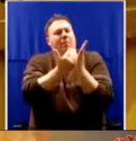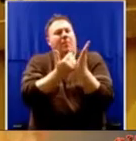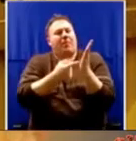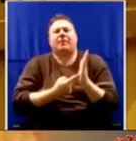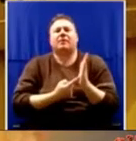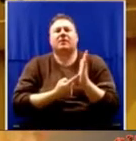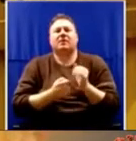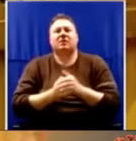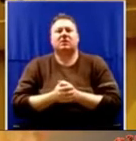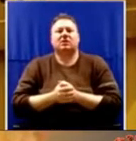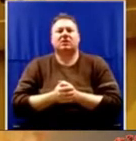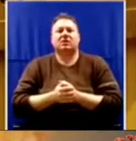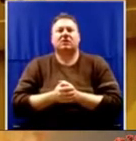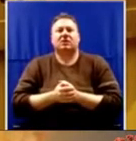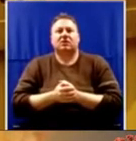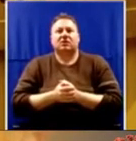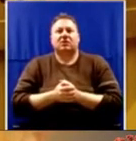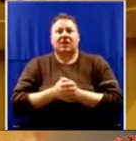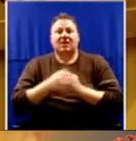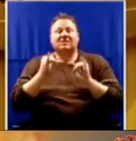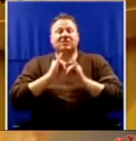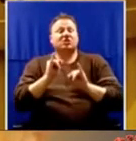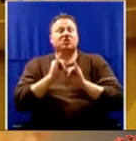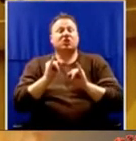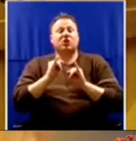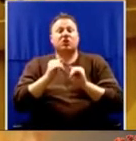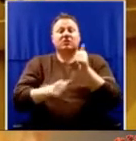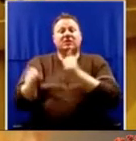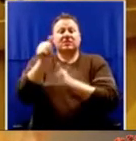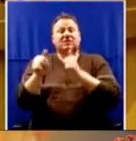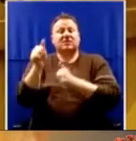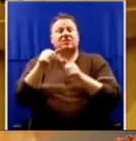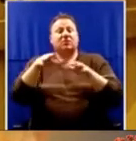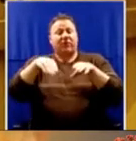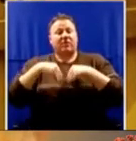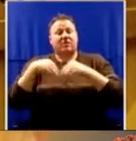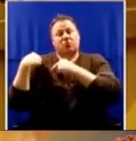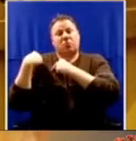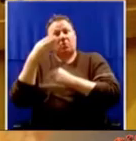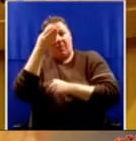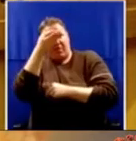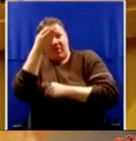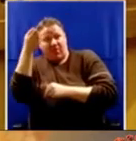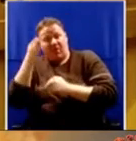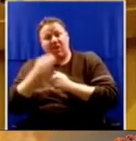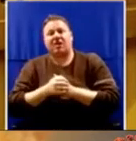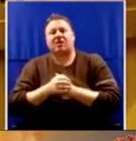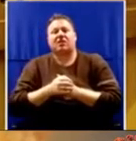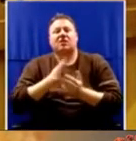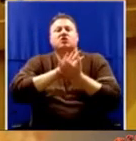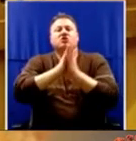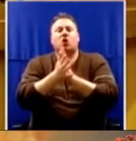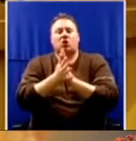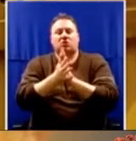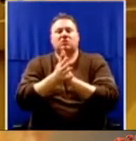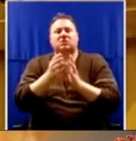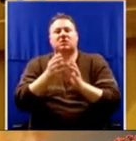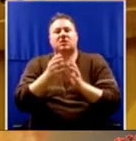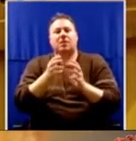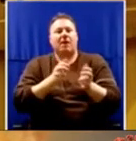if we are serious about holding the Executive to account, Honourable Speaker, we need to look at amending the Disaster Management Act to